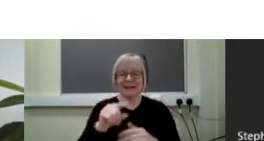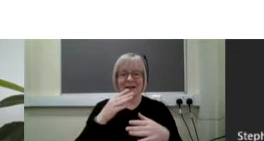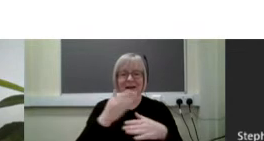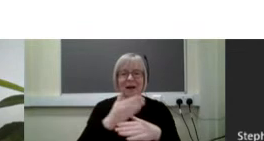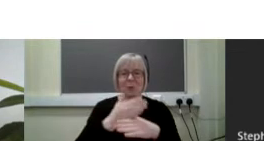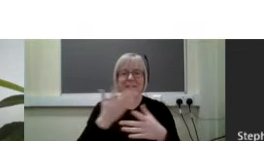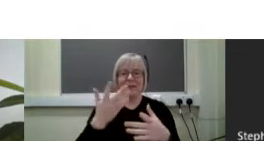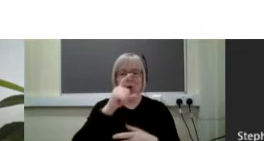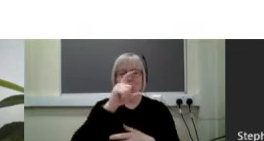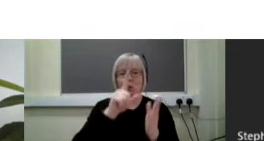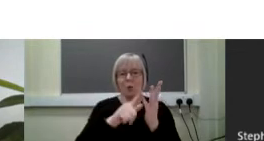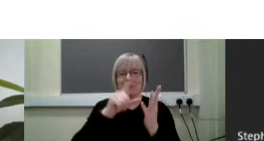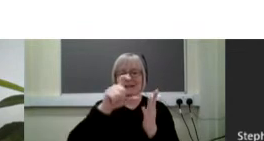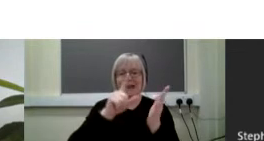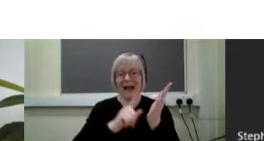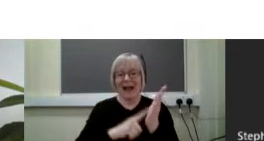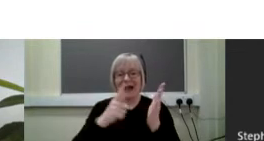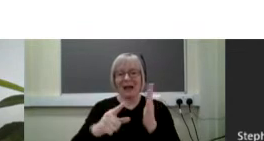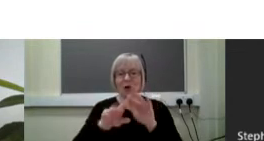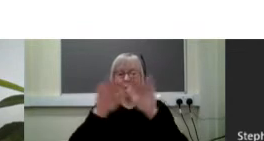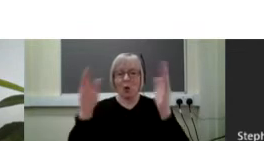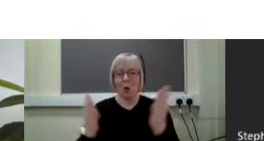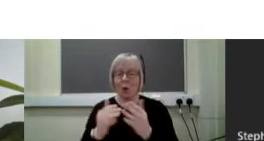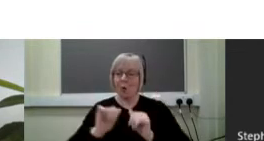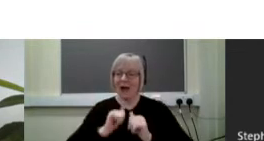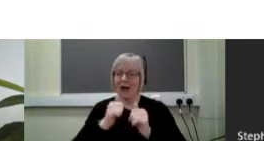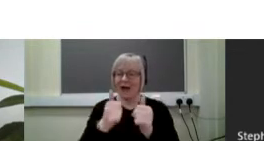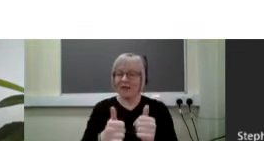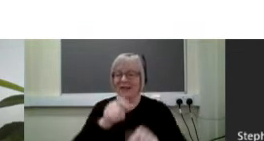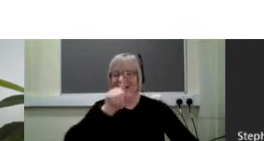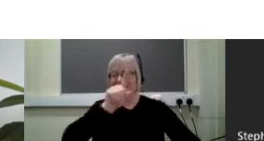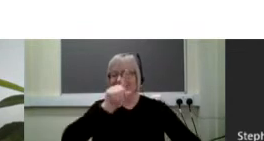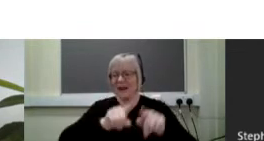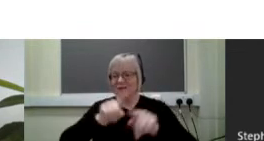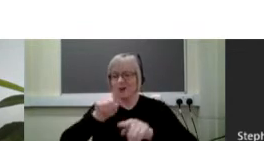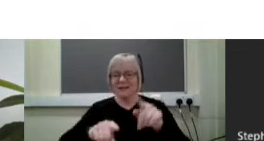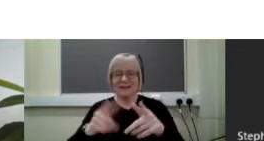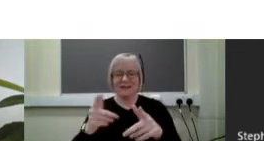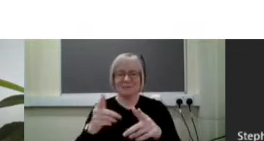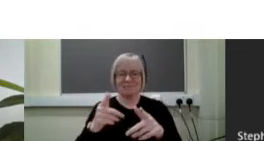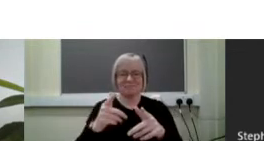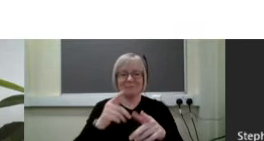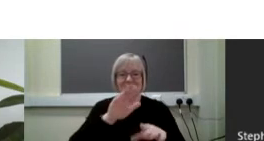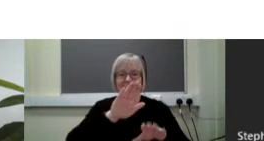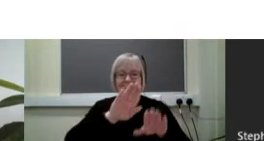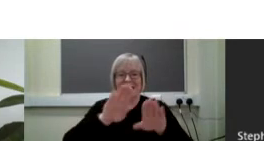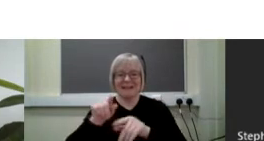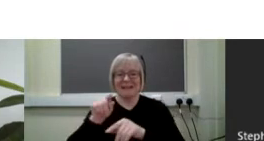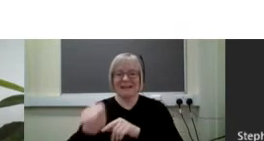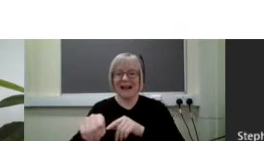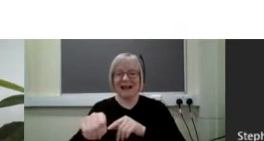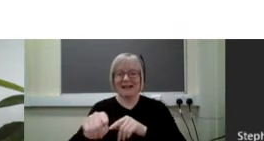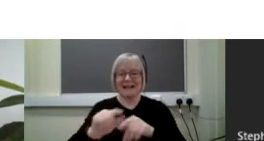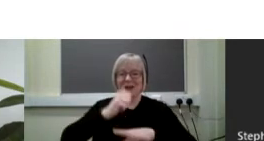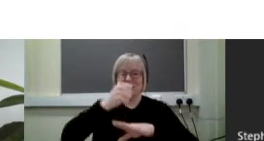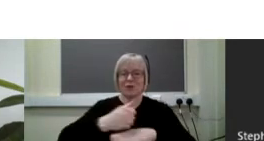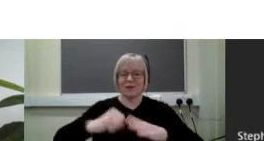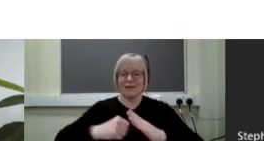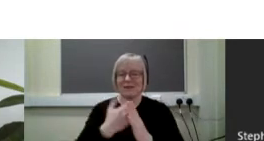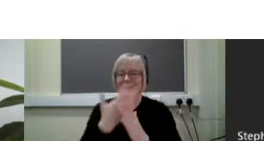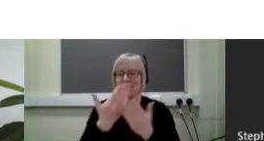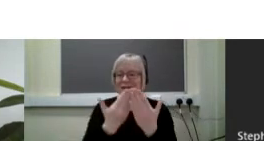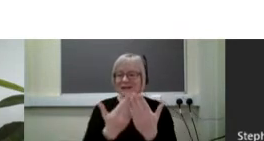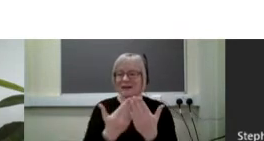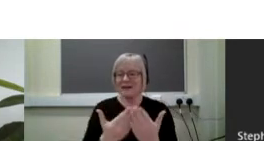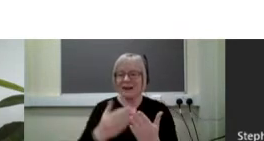Global Health, Kathmandu University, Diverse Patterns, and IDS, which took place during 2021 and was funded by the